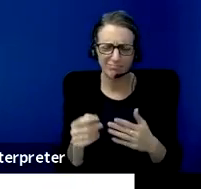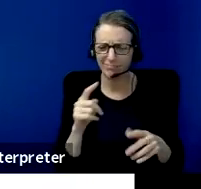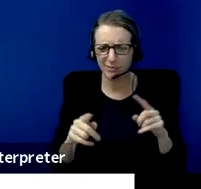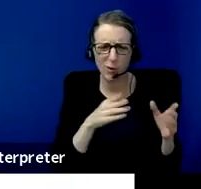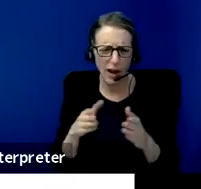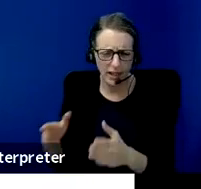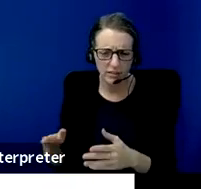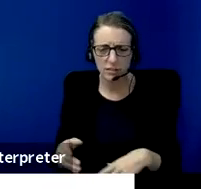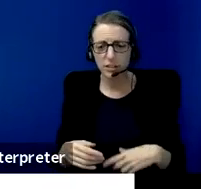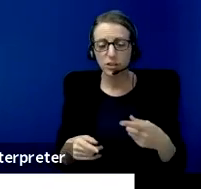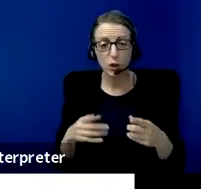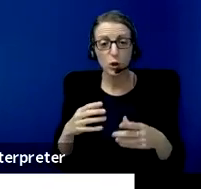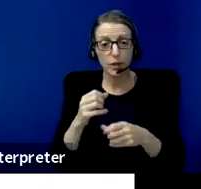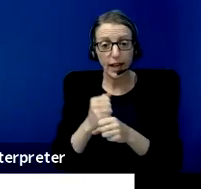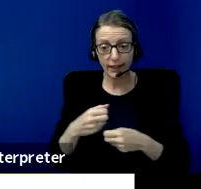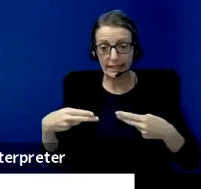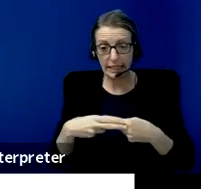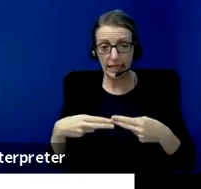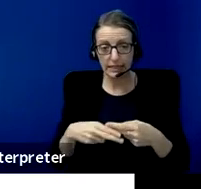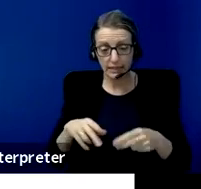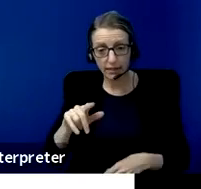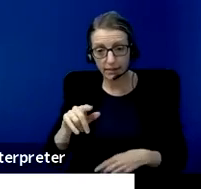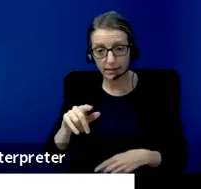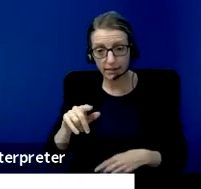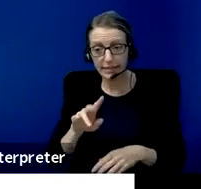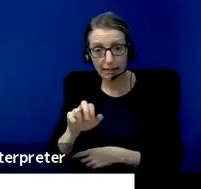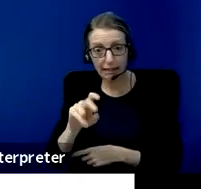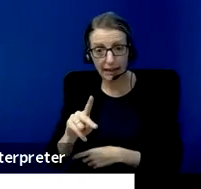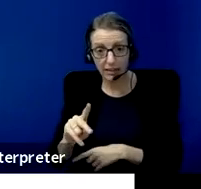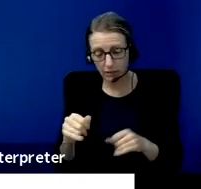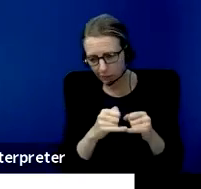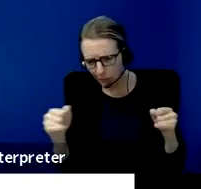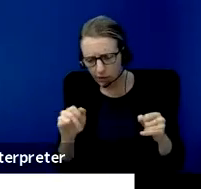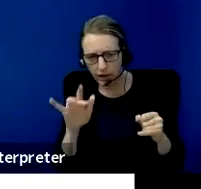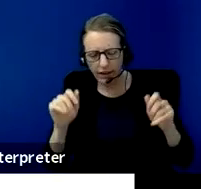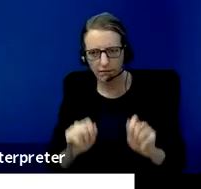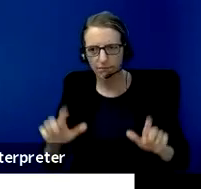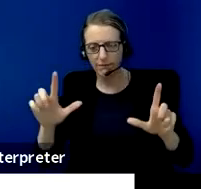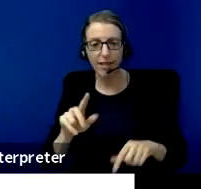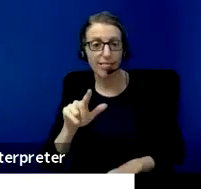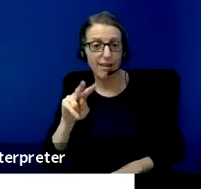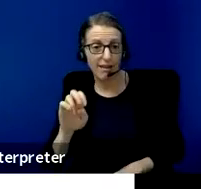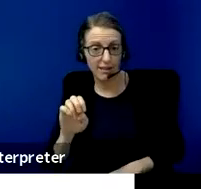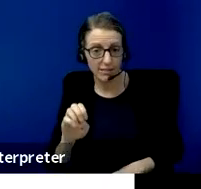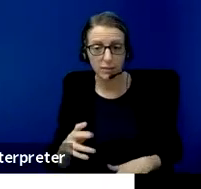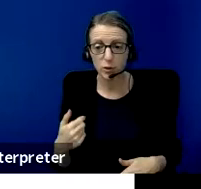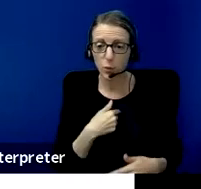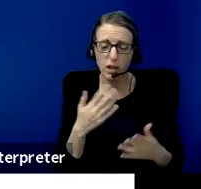these links are live. They directly email us, and we do offer our support for you any way we can do to